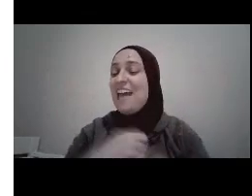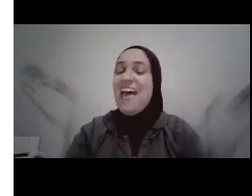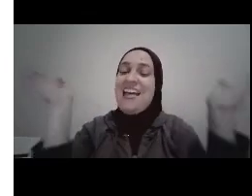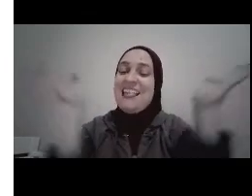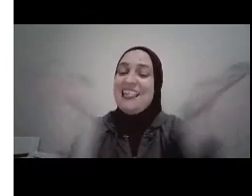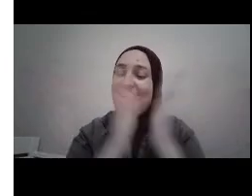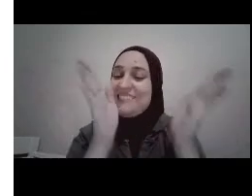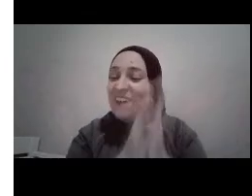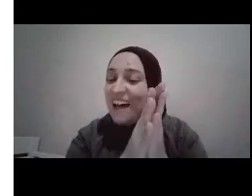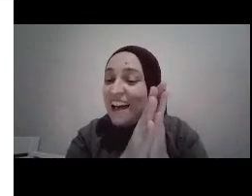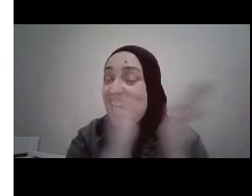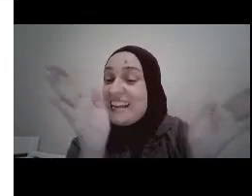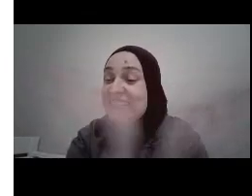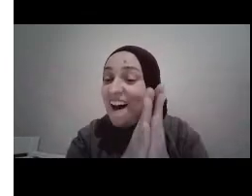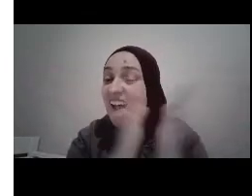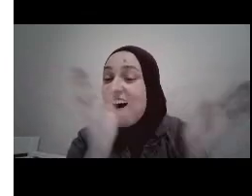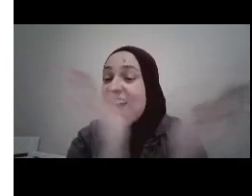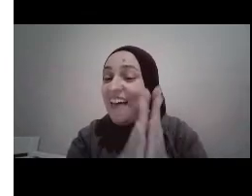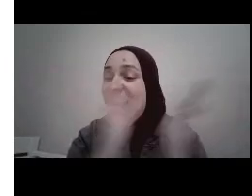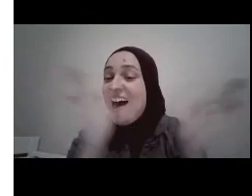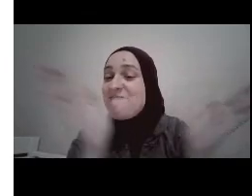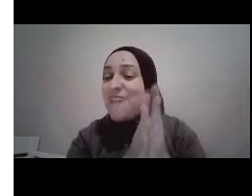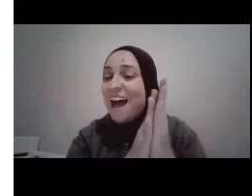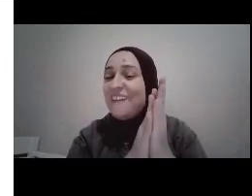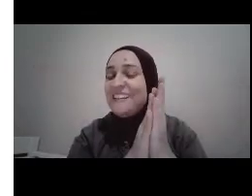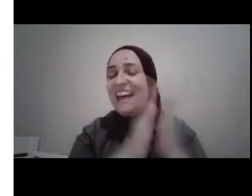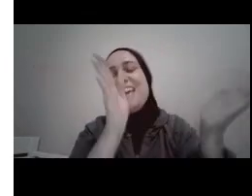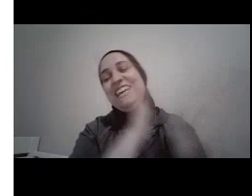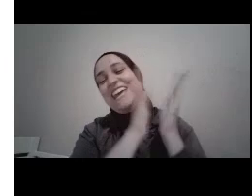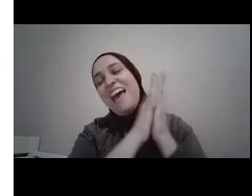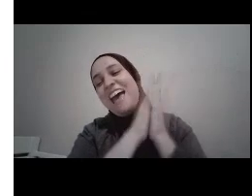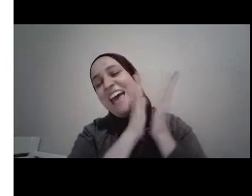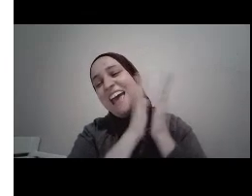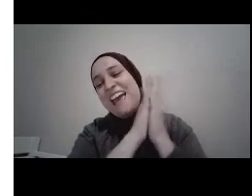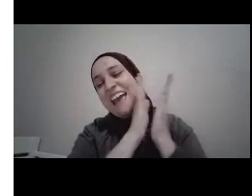around. That's what it's all about.